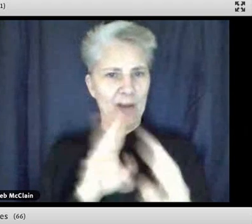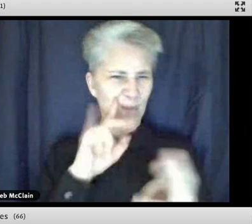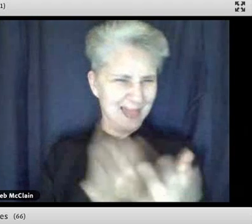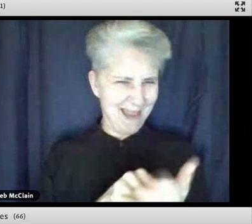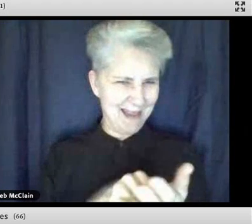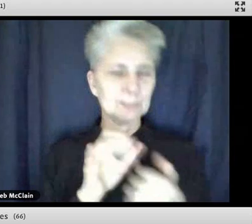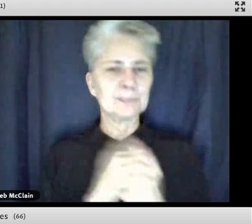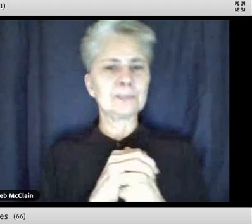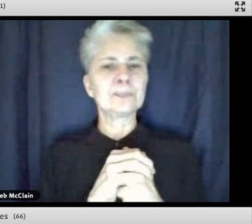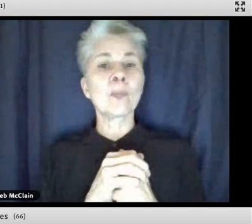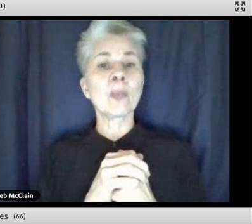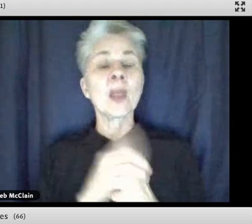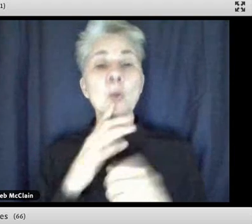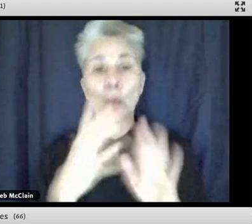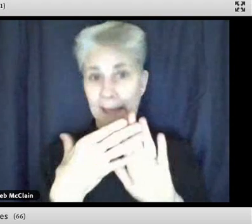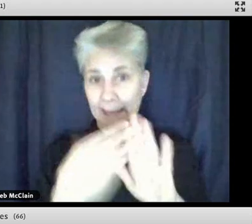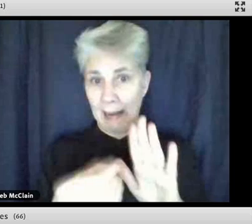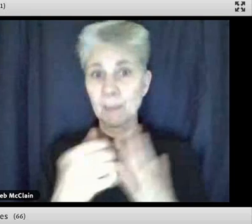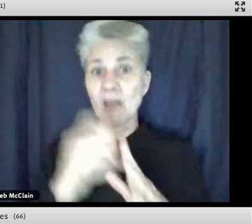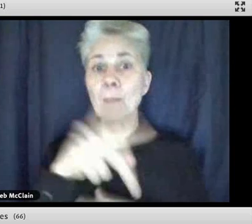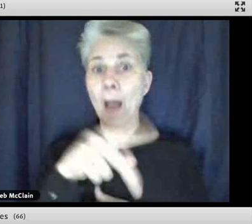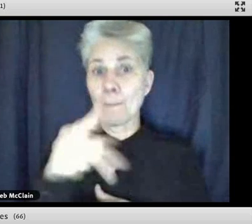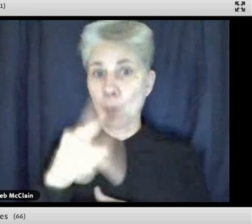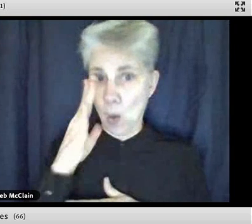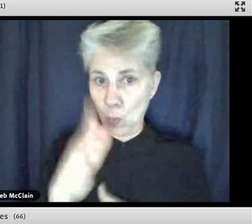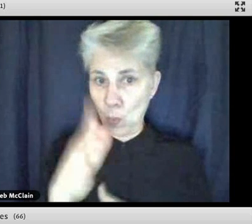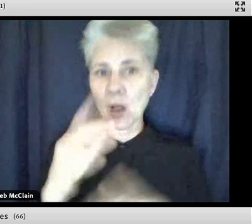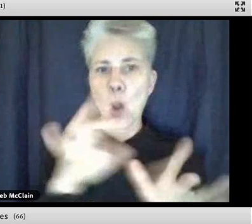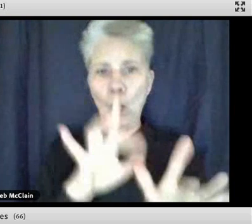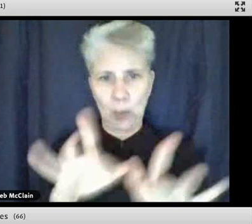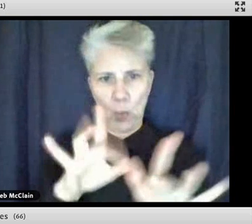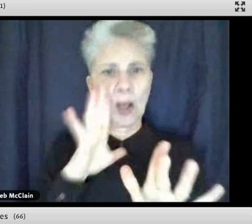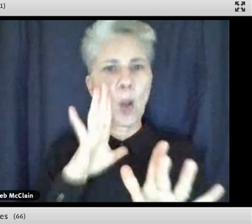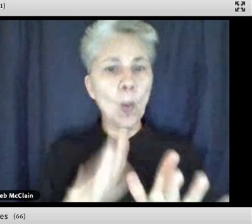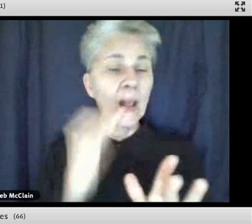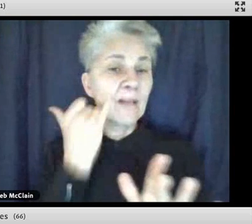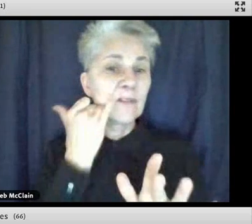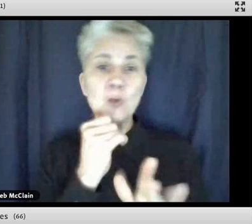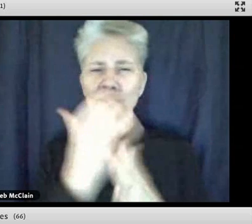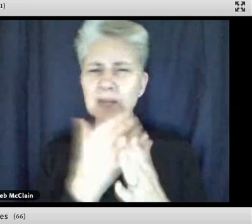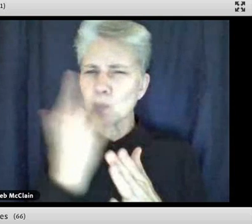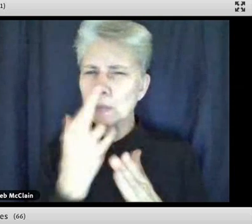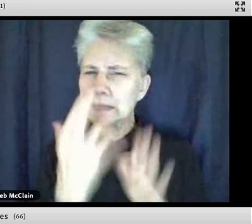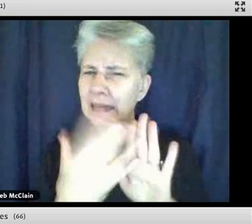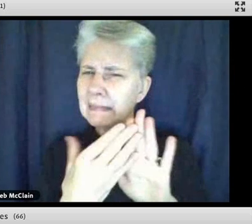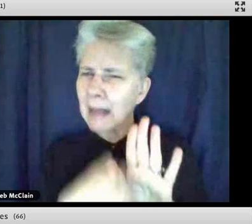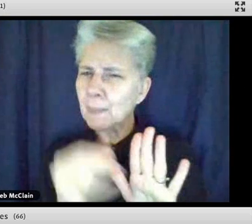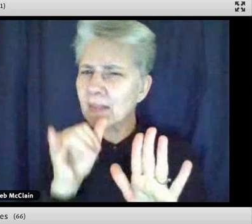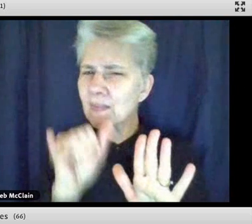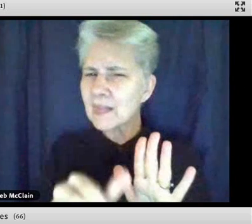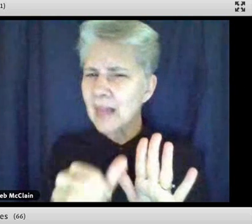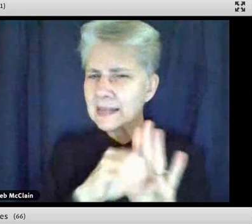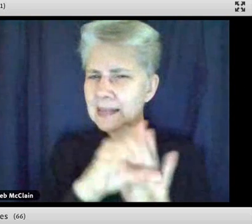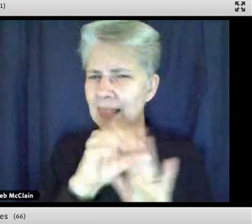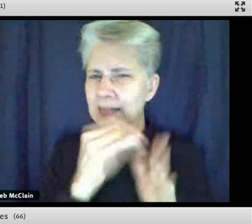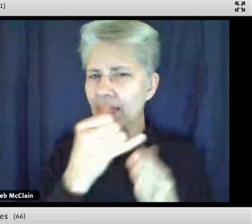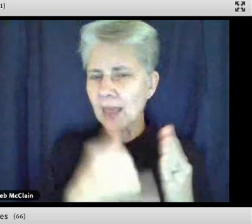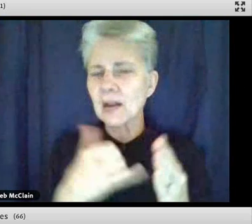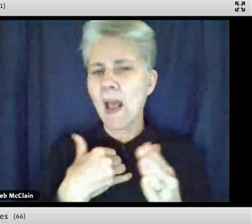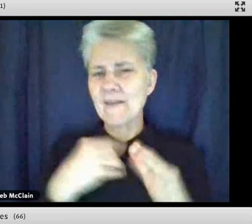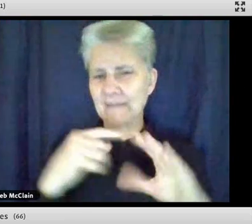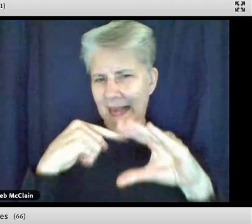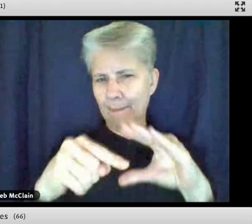that. You will get a copy of the PowerPoint, the recording. If you don't, for some reason, get a copy of the PowerPoint slides, at the end I'll